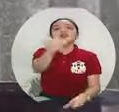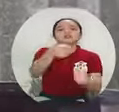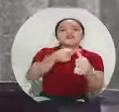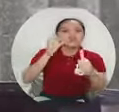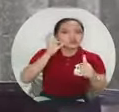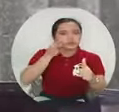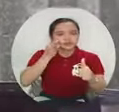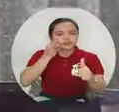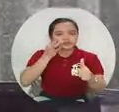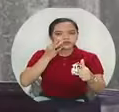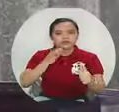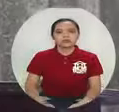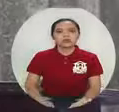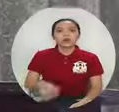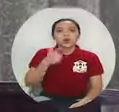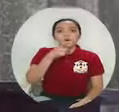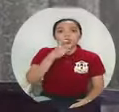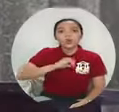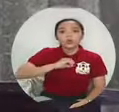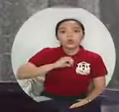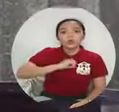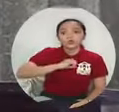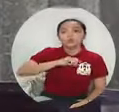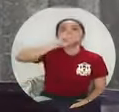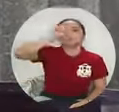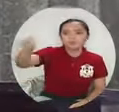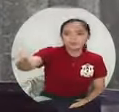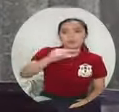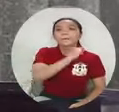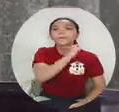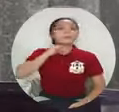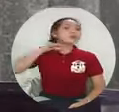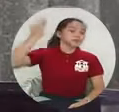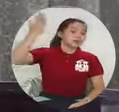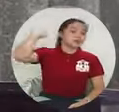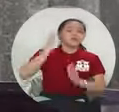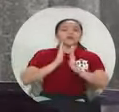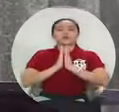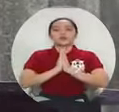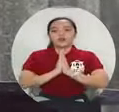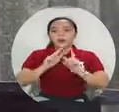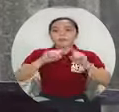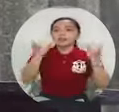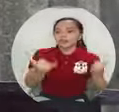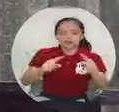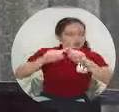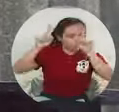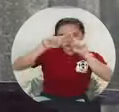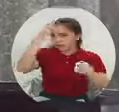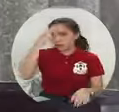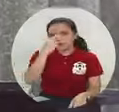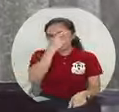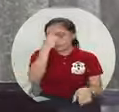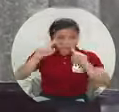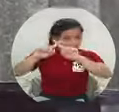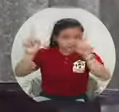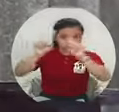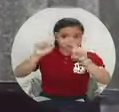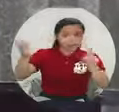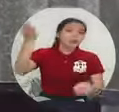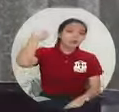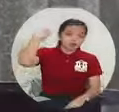is for the priest. But you know, we are just contented. We are just love to serve